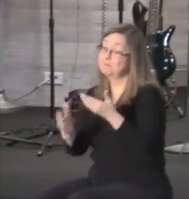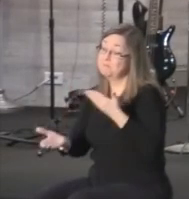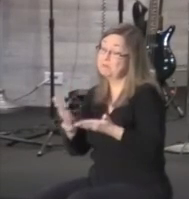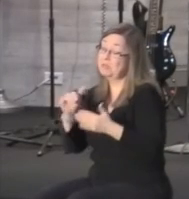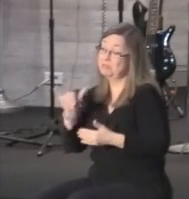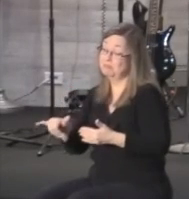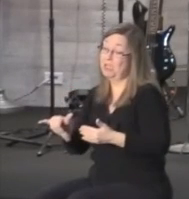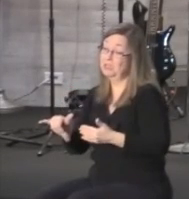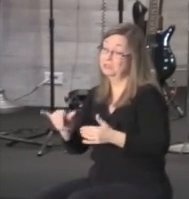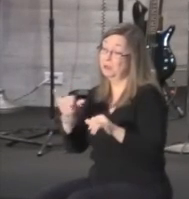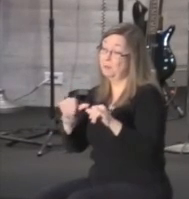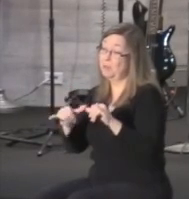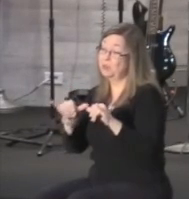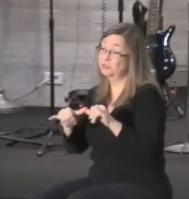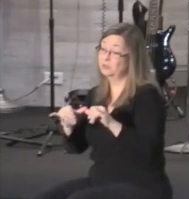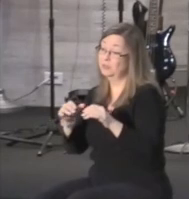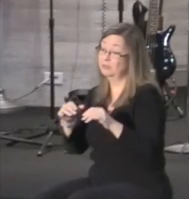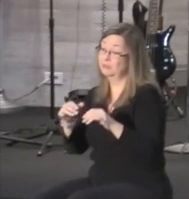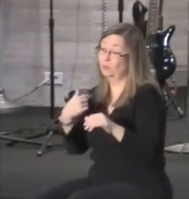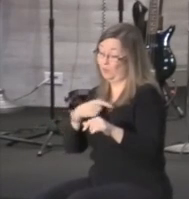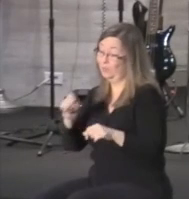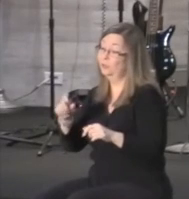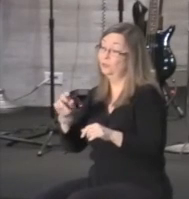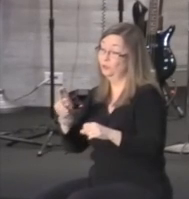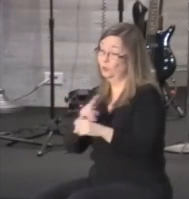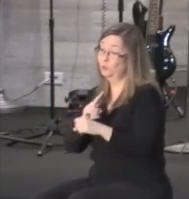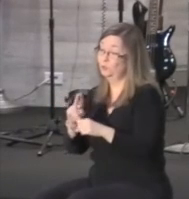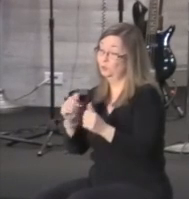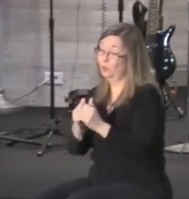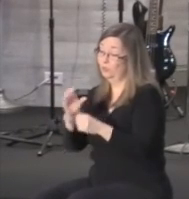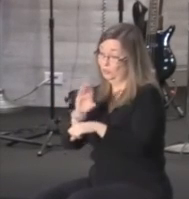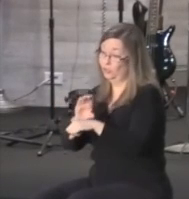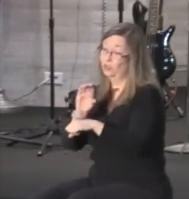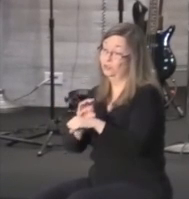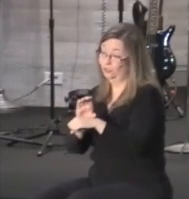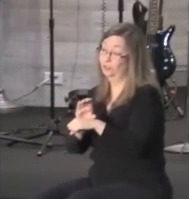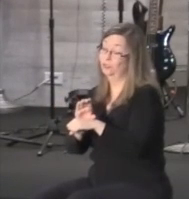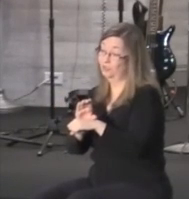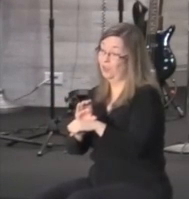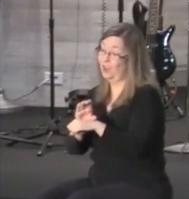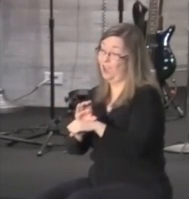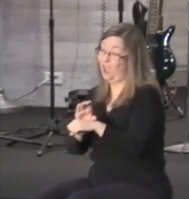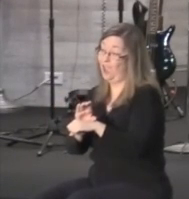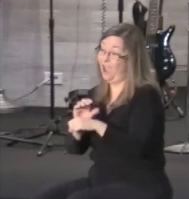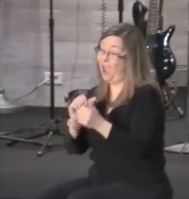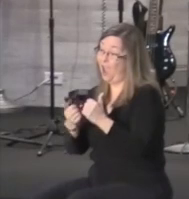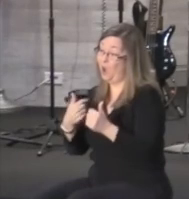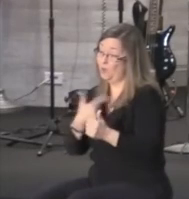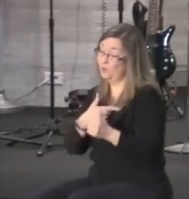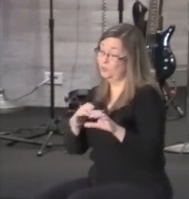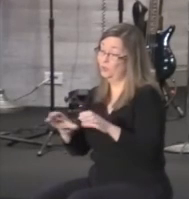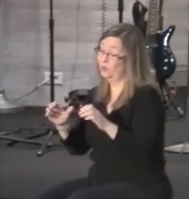Perhaps that's the measuring stick we should use with the church. Is how are we